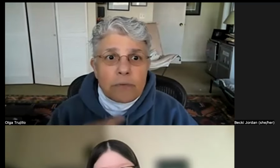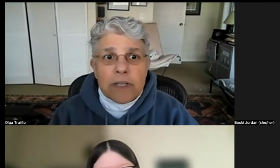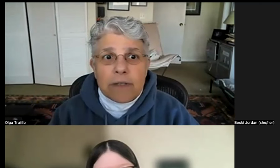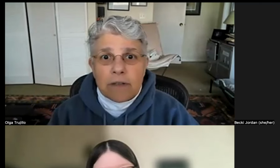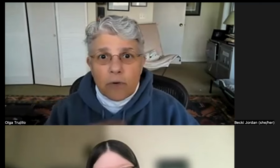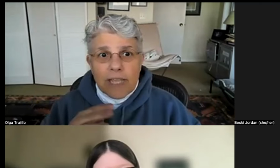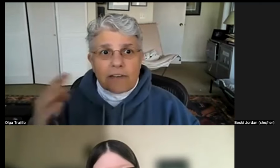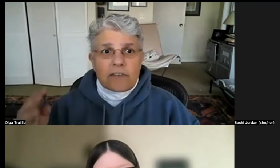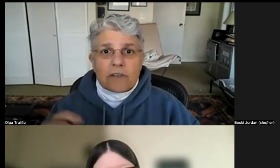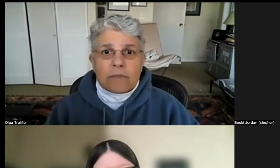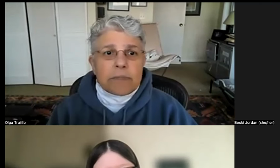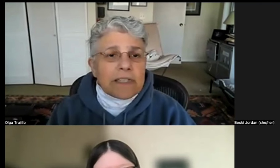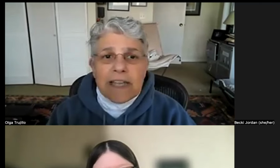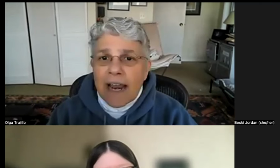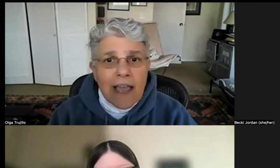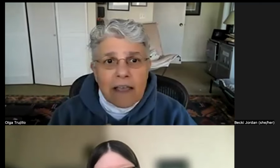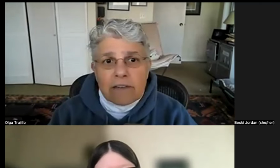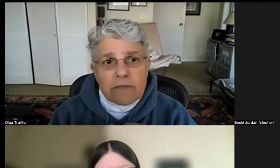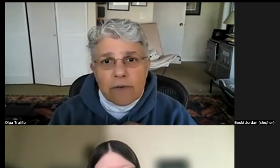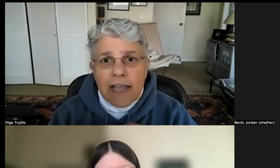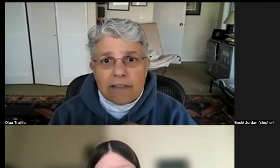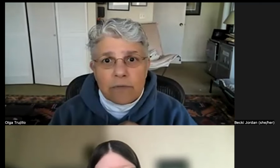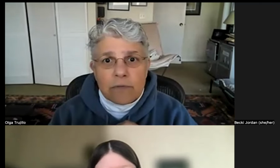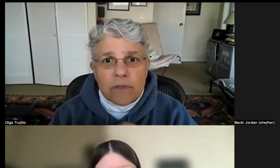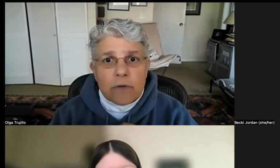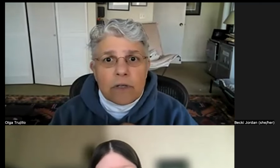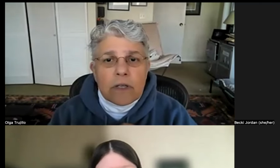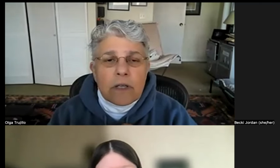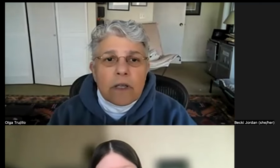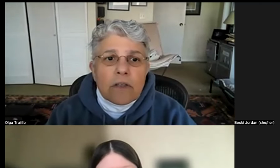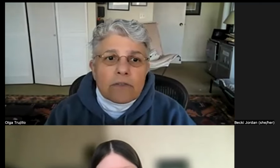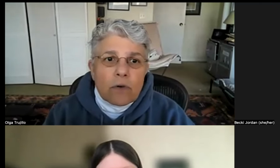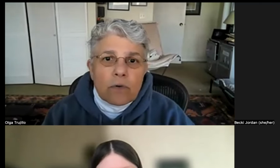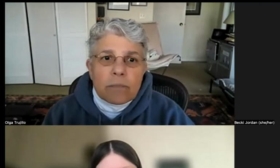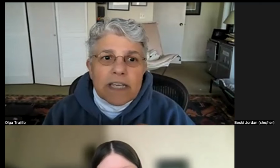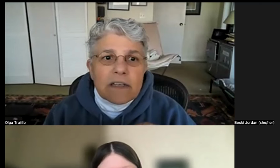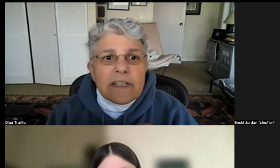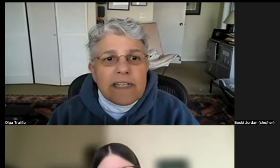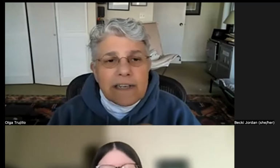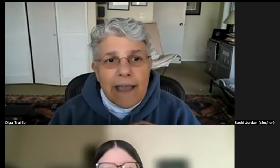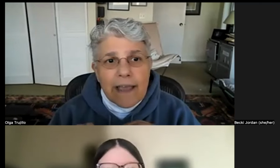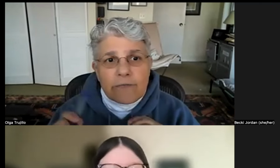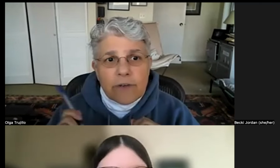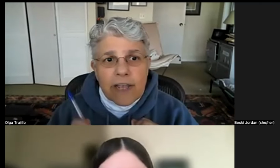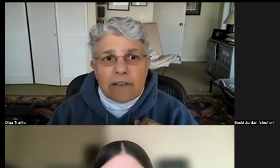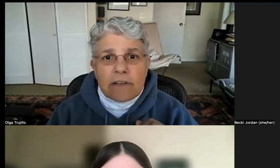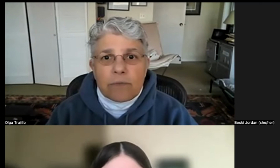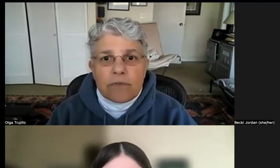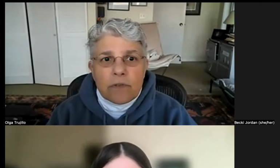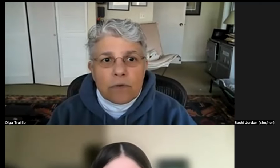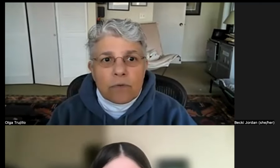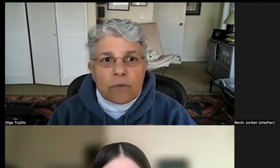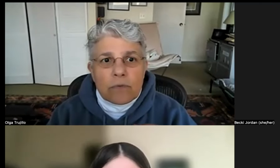their 3 locations, but did not ask for an access review. So because they didn't ask for an